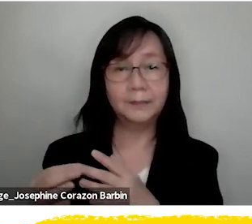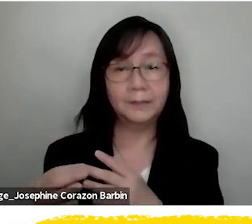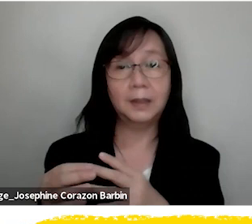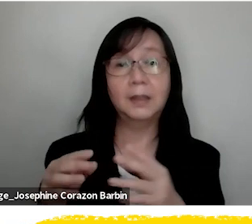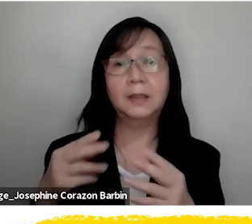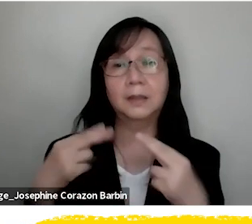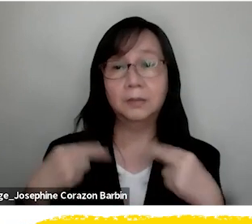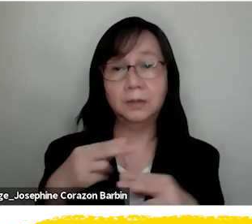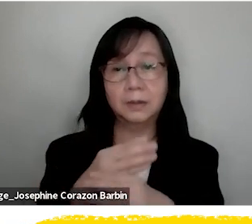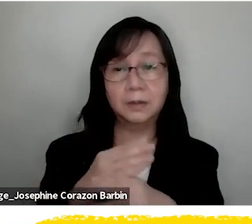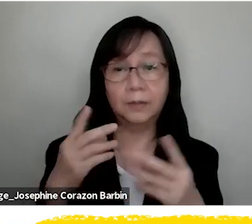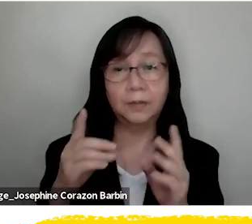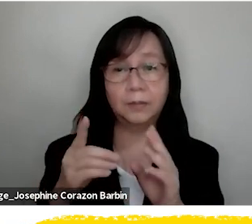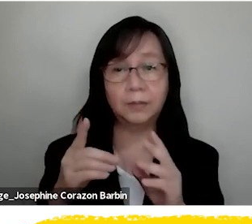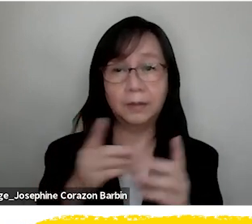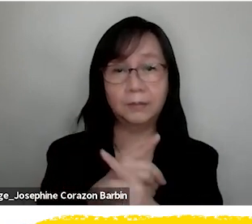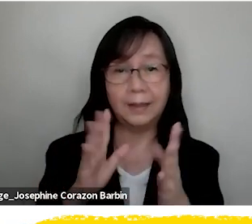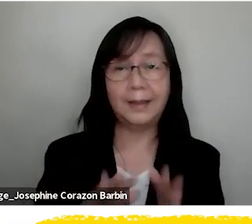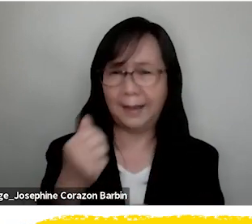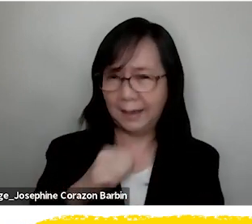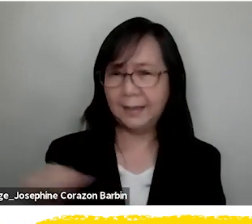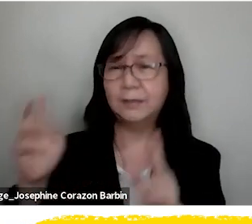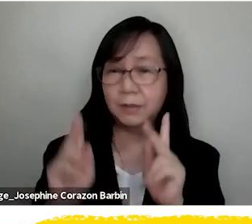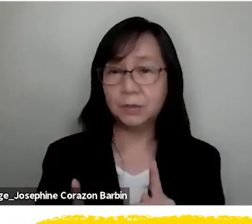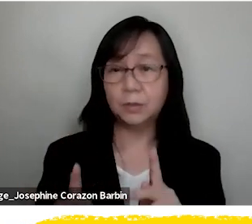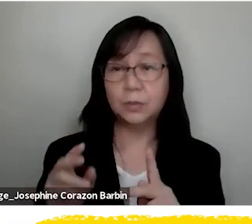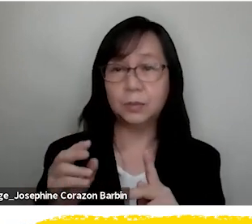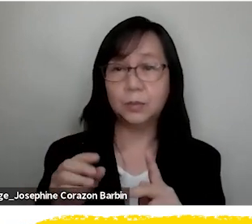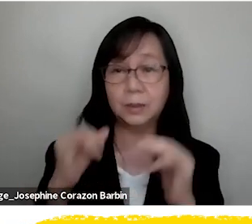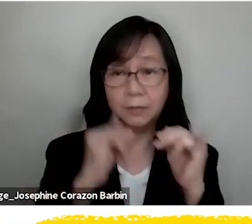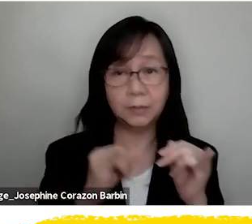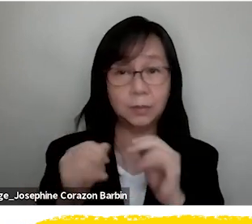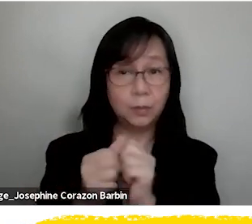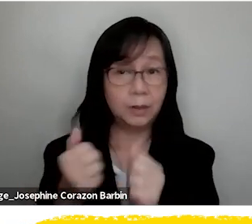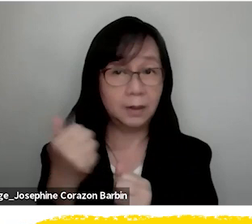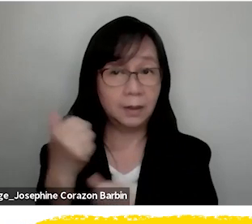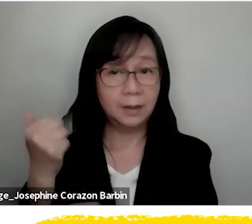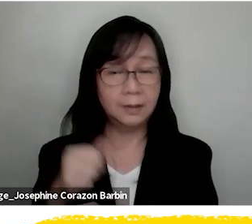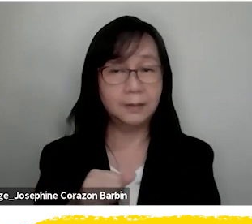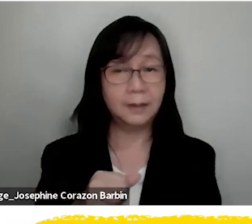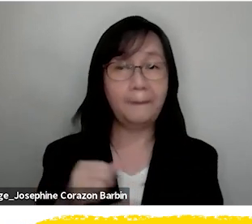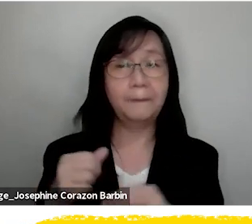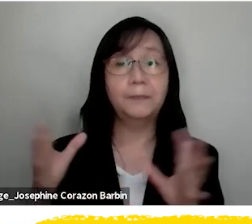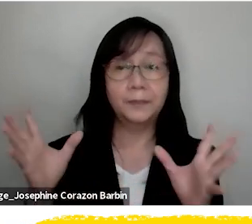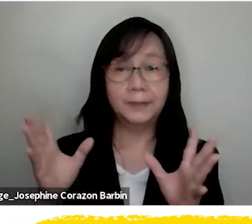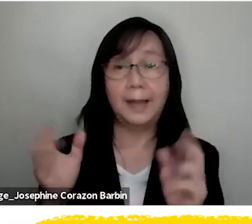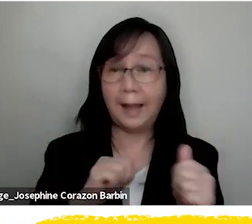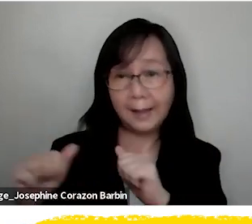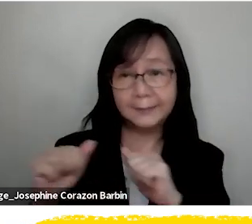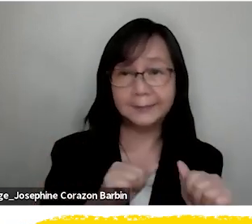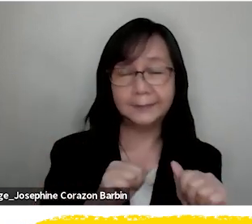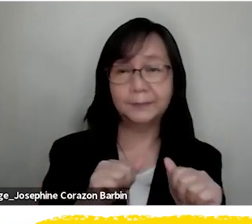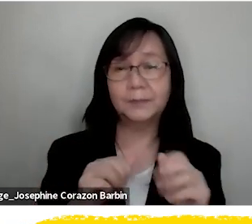is any person who individually or with others act peacefully, and